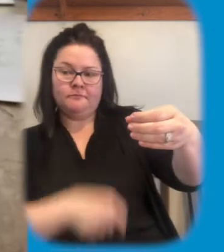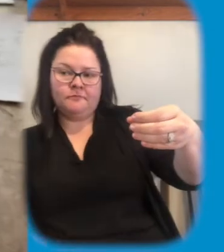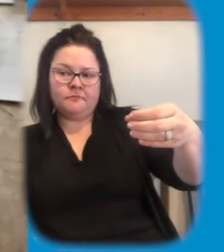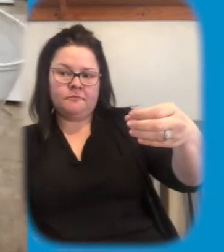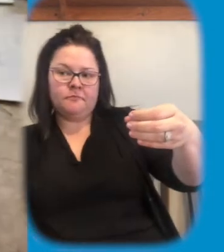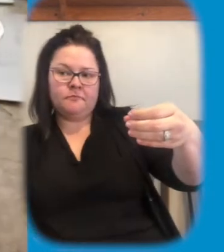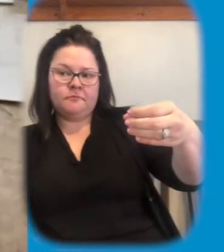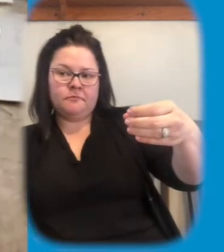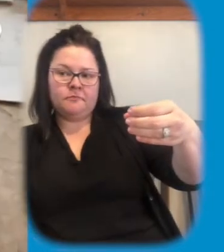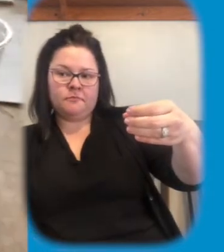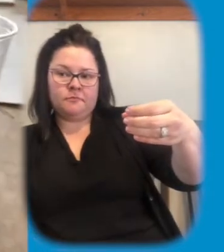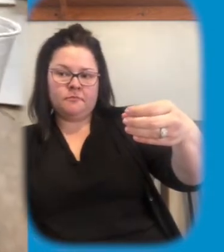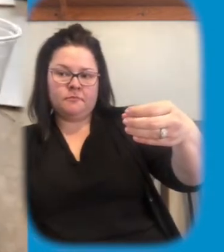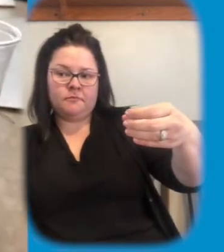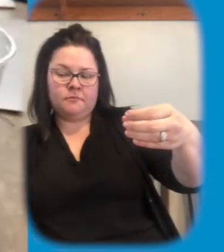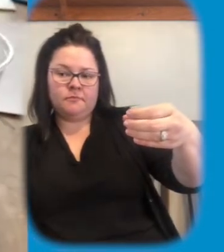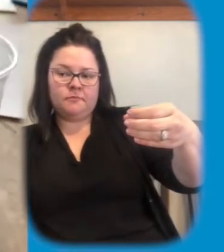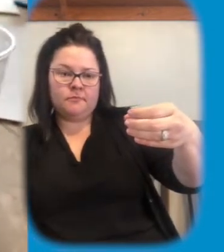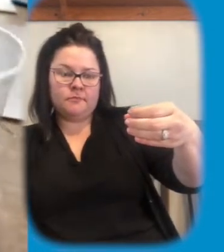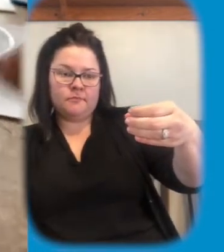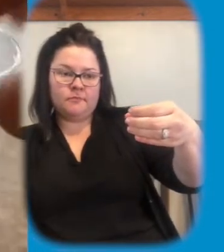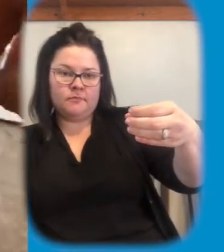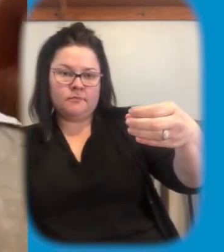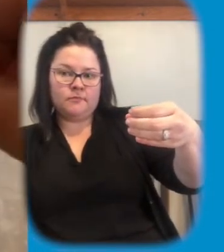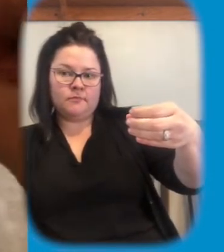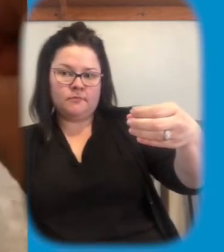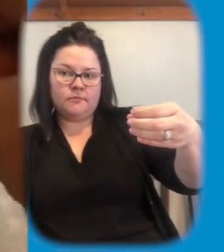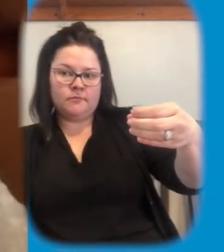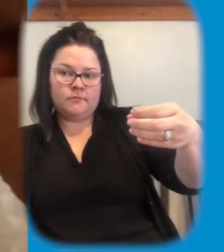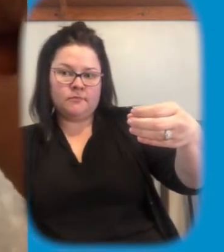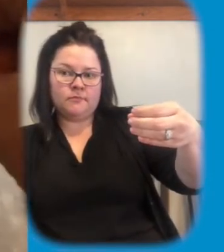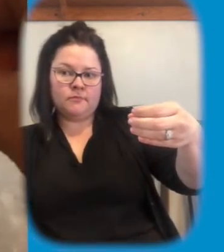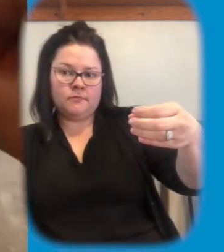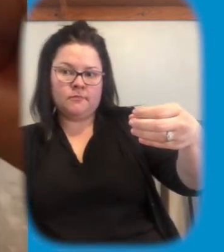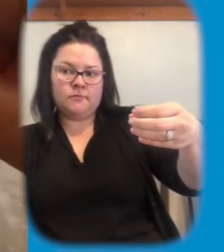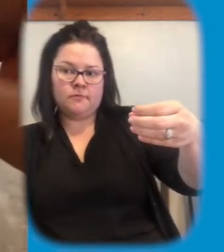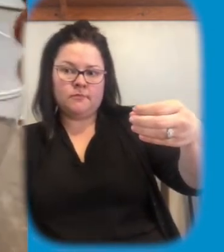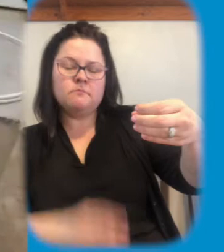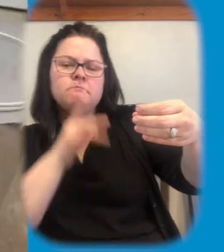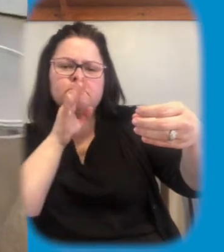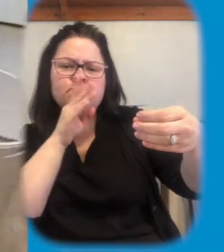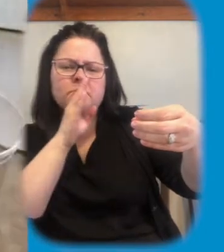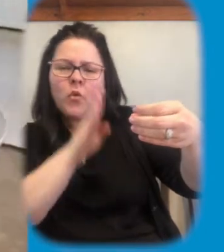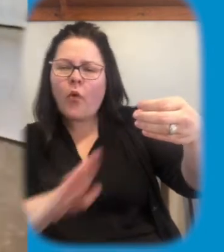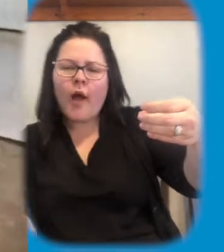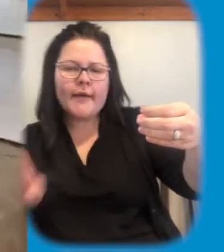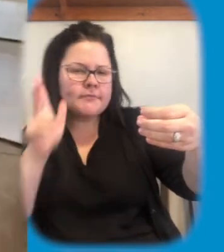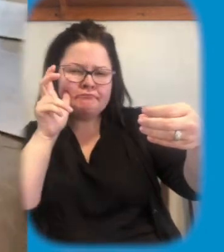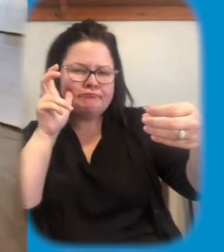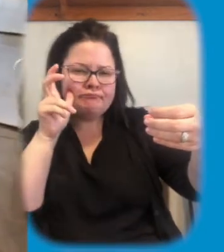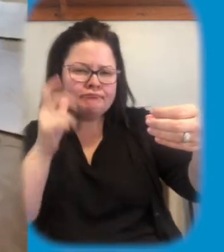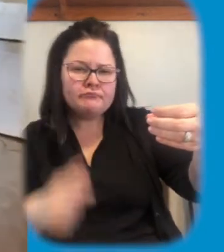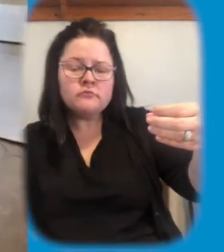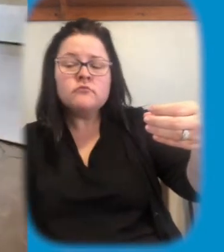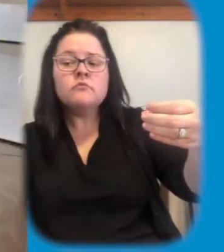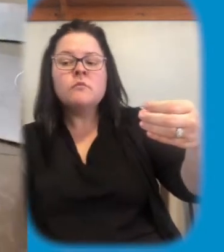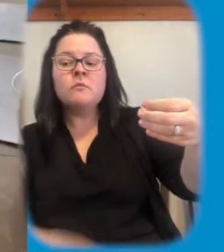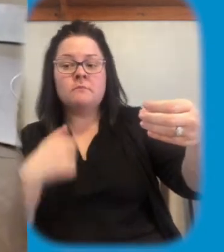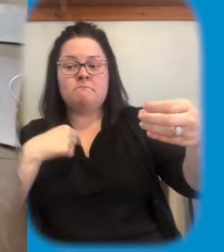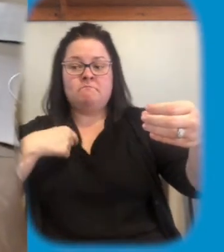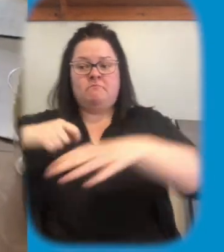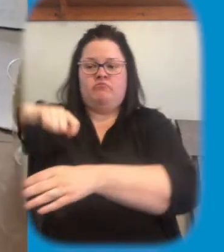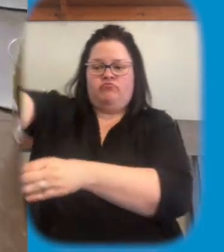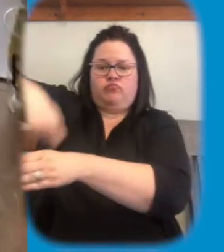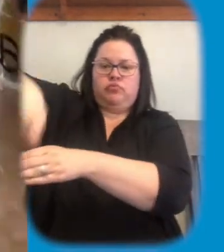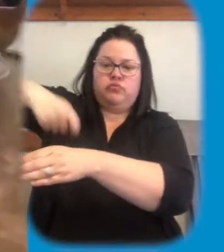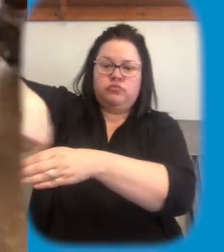So you hold this here right above the A cup, and... There are 2 little finger slots that I can hold. Oh. And I'm going to